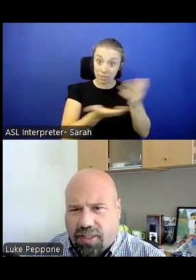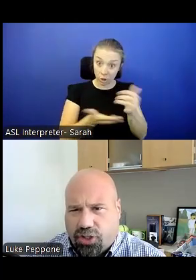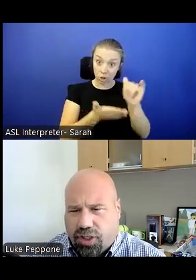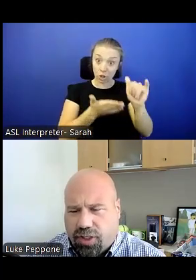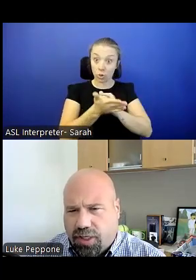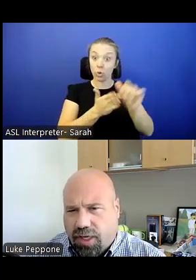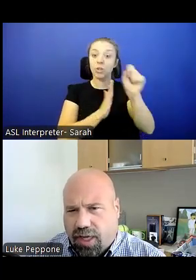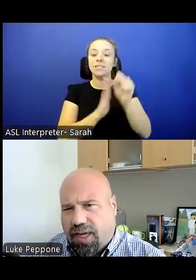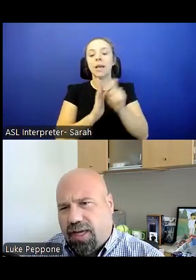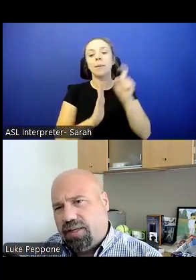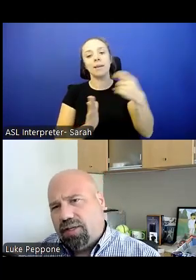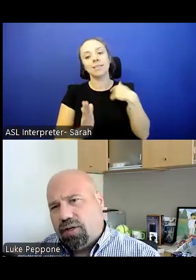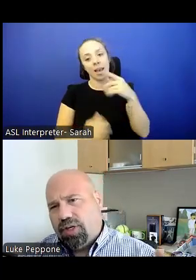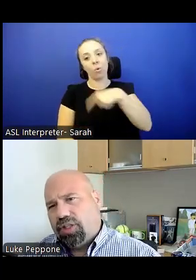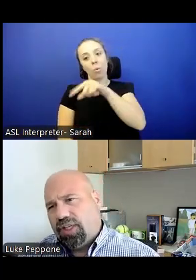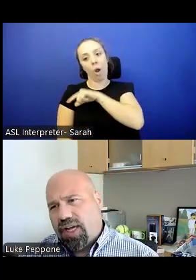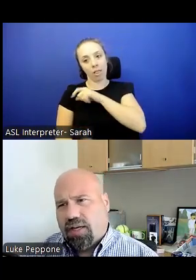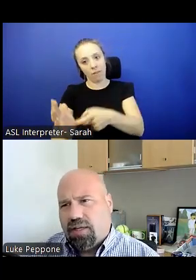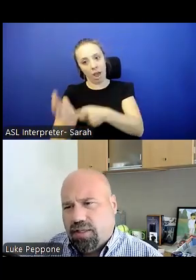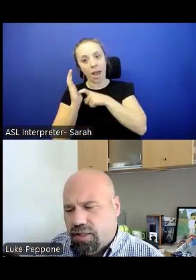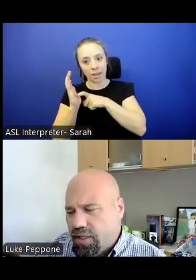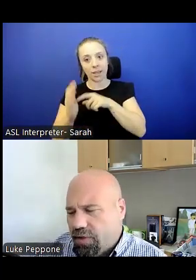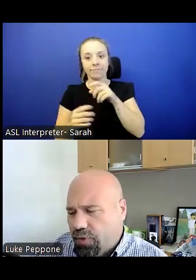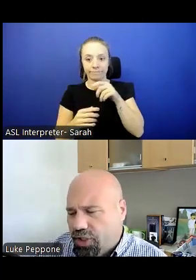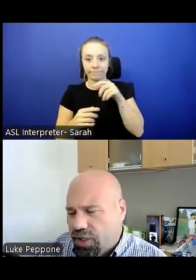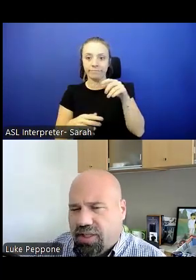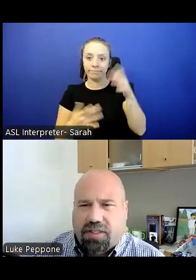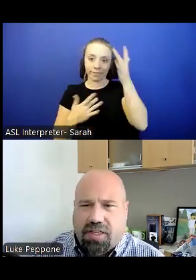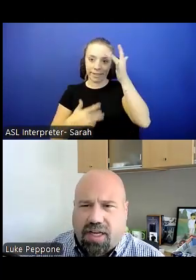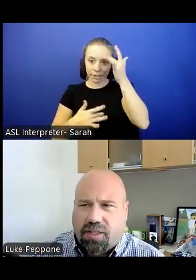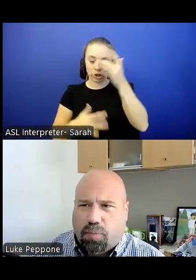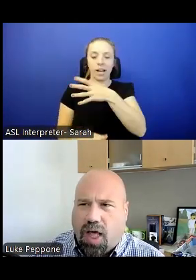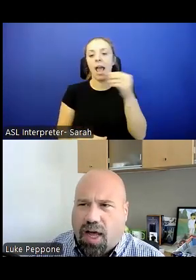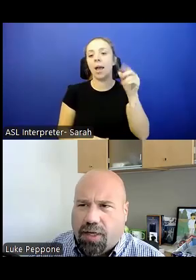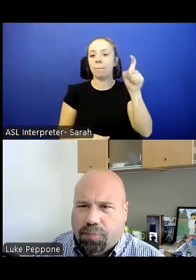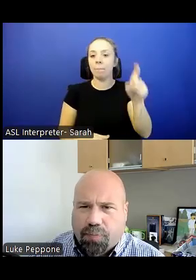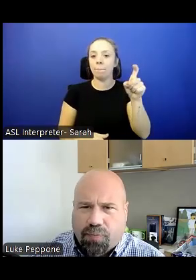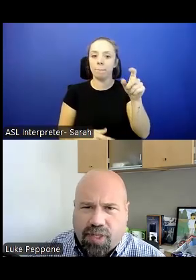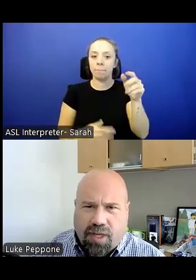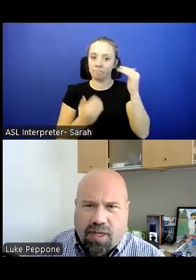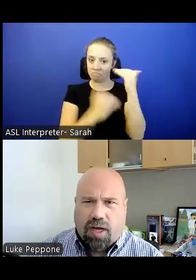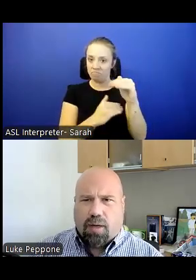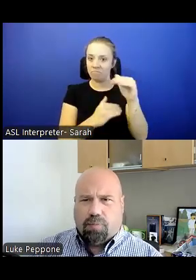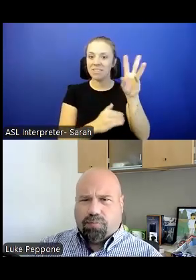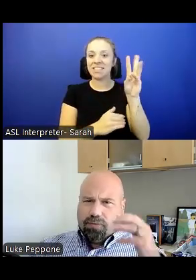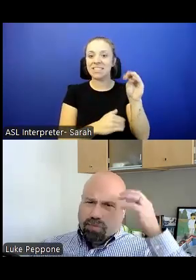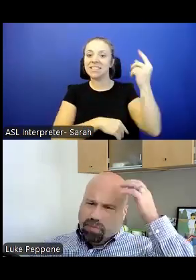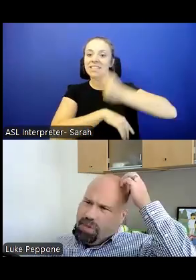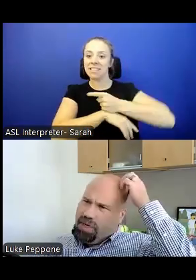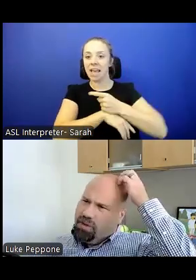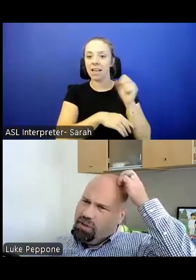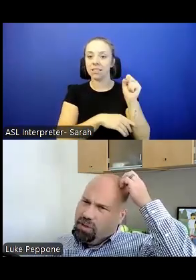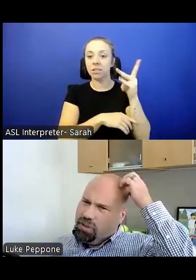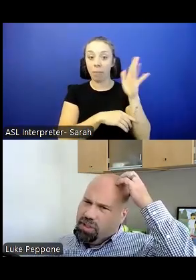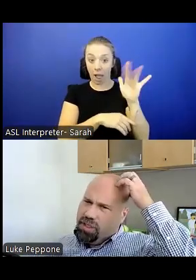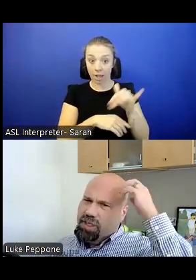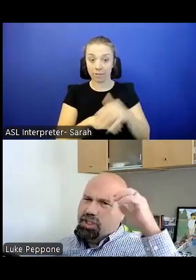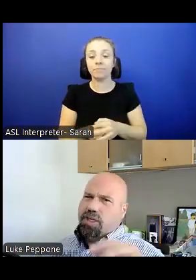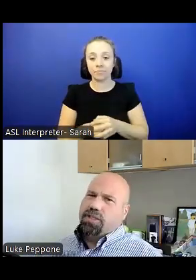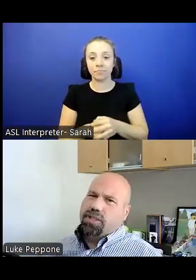qualifying condition and originally had to reach a 60-day supply. The